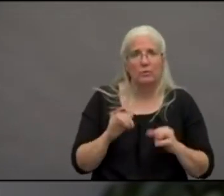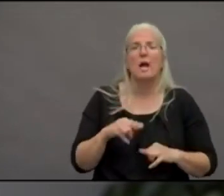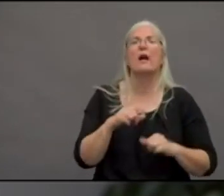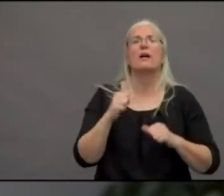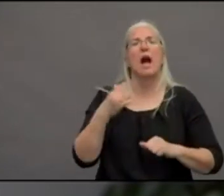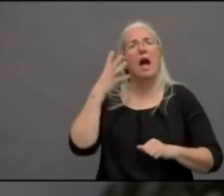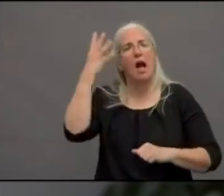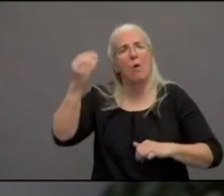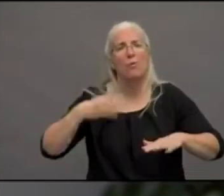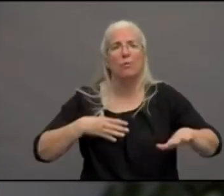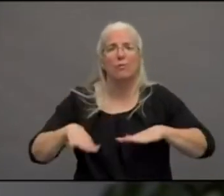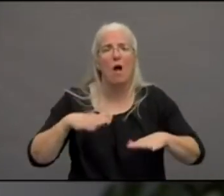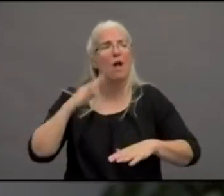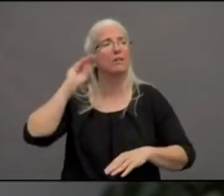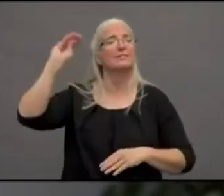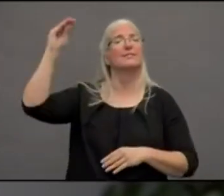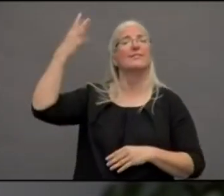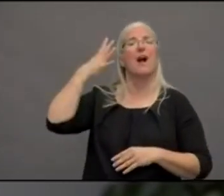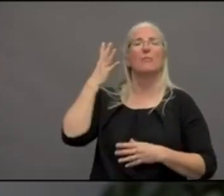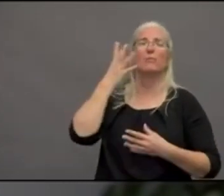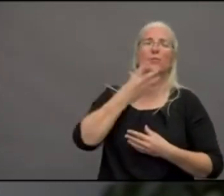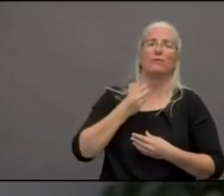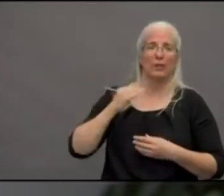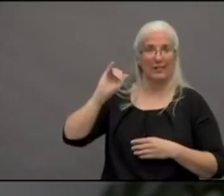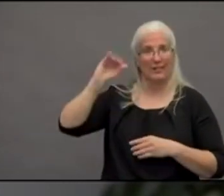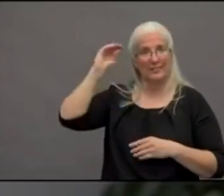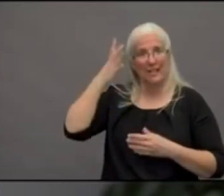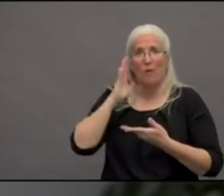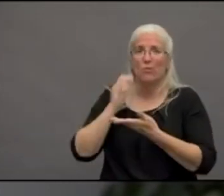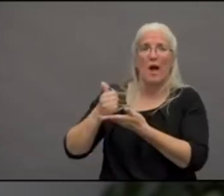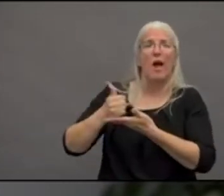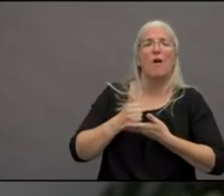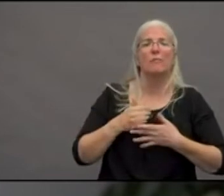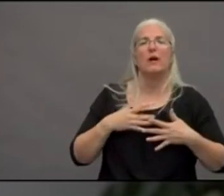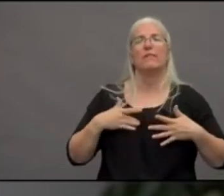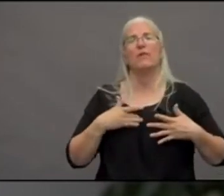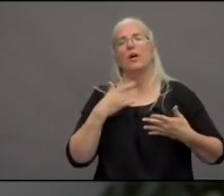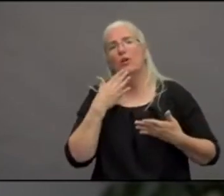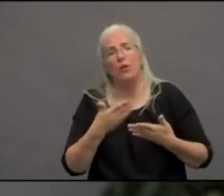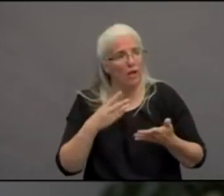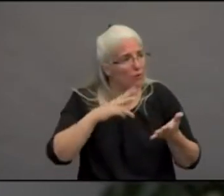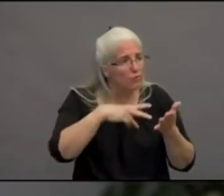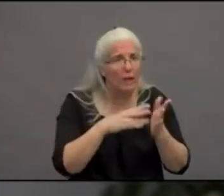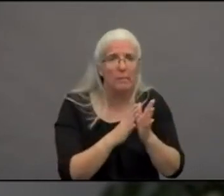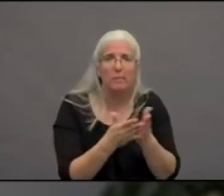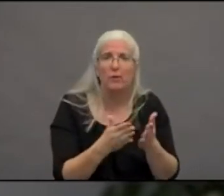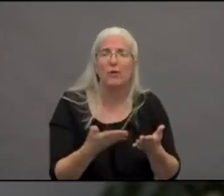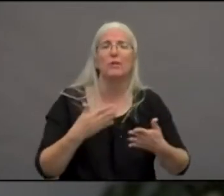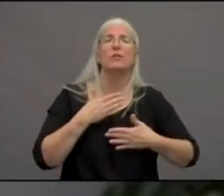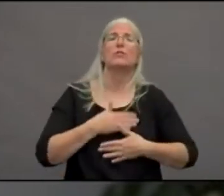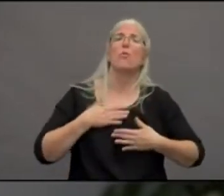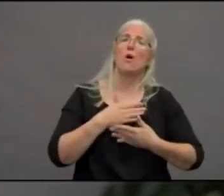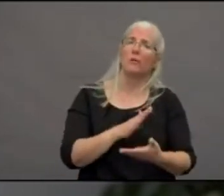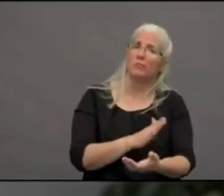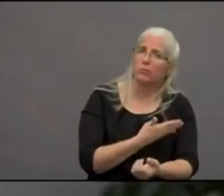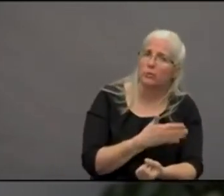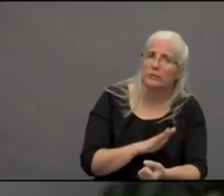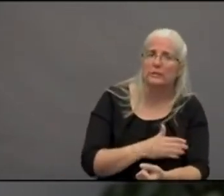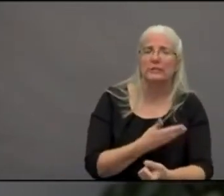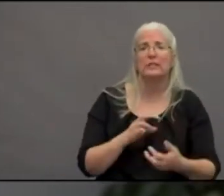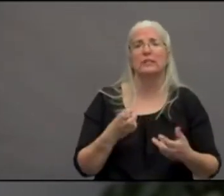be taking a bath or a shower, reading books, listening to music that you enjoy. Also being connected. We need